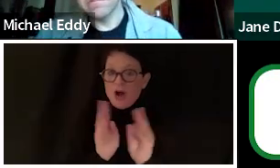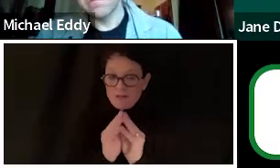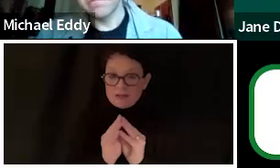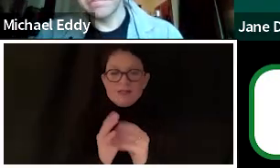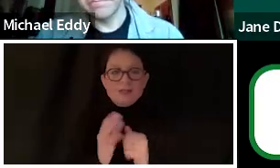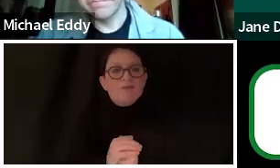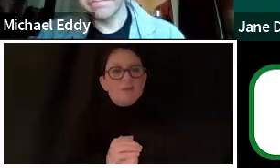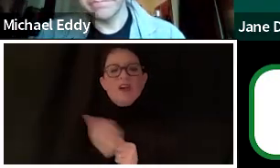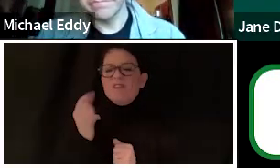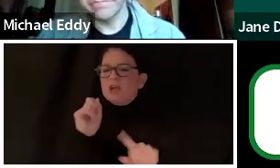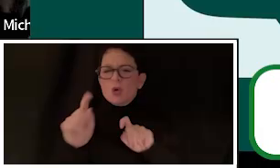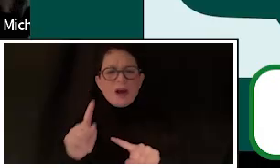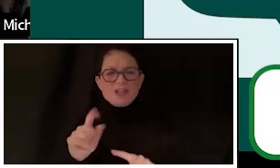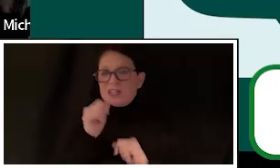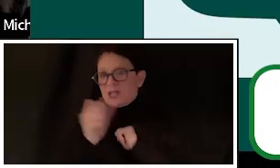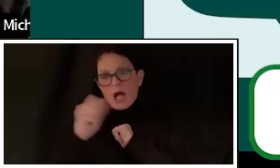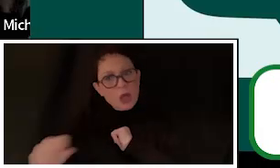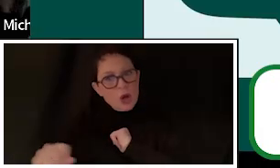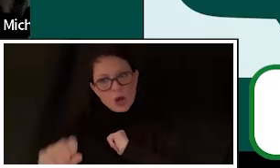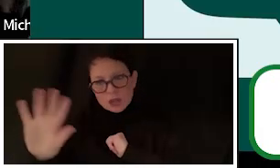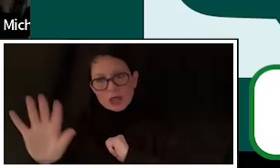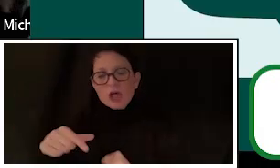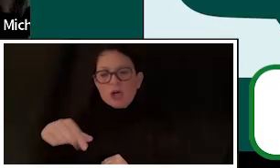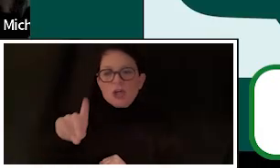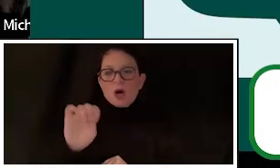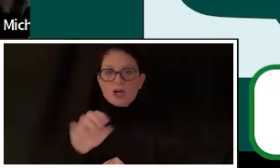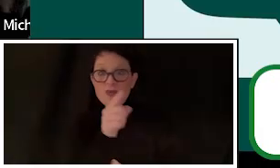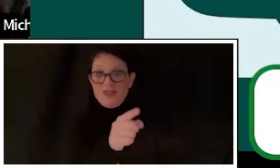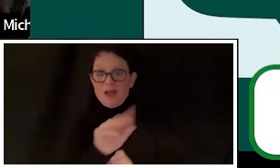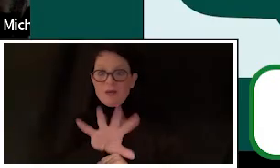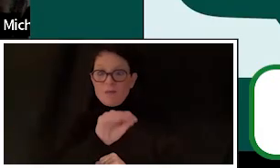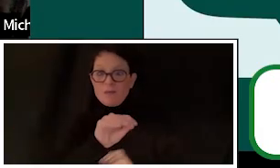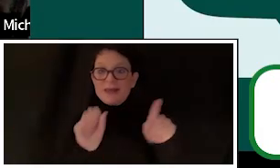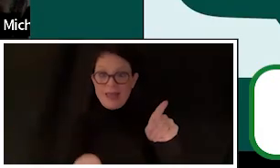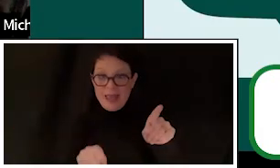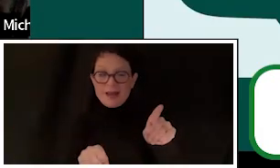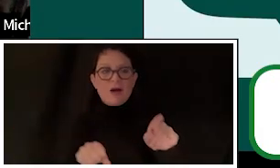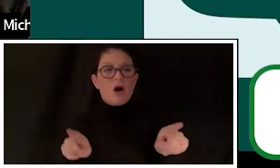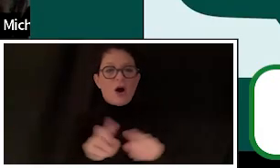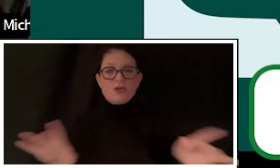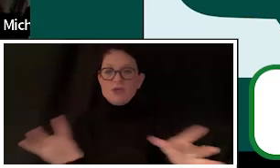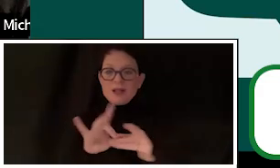just a few questions in the survey. There's a QR code here on the slide, as well as a link to the